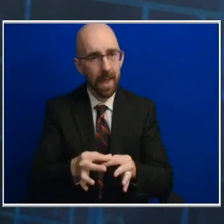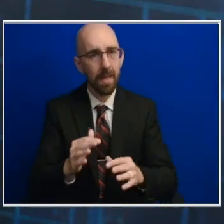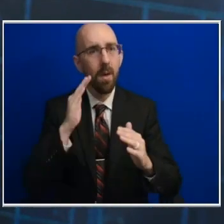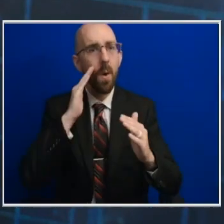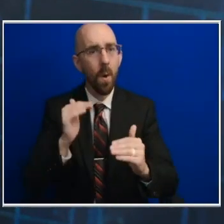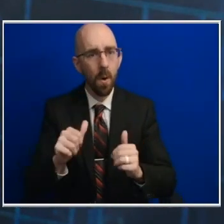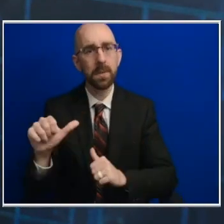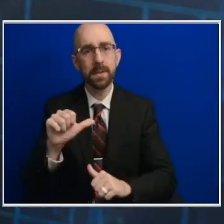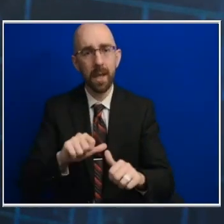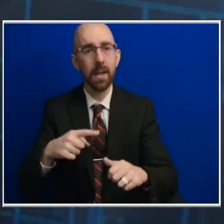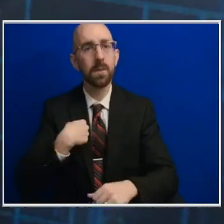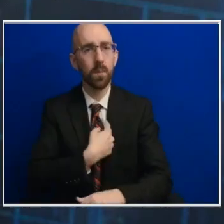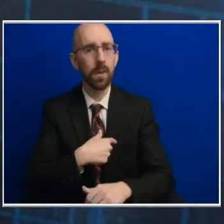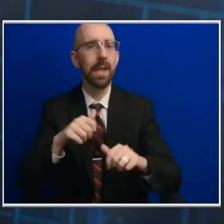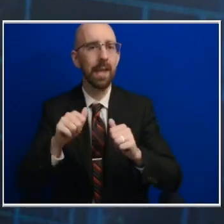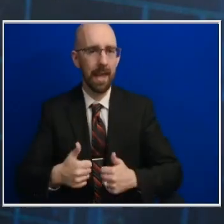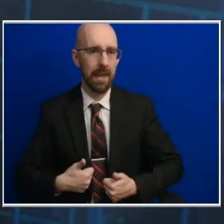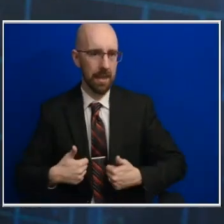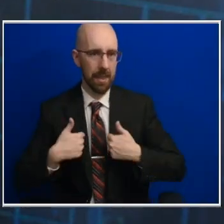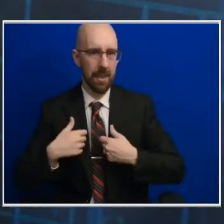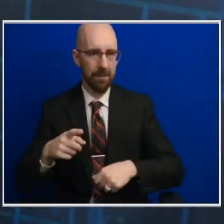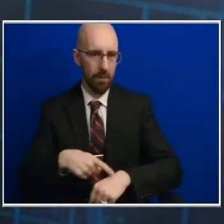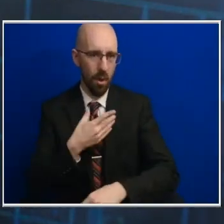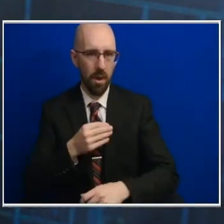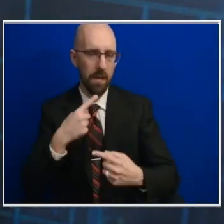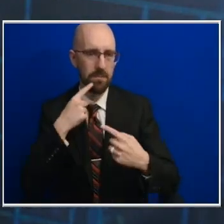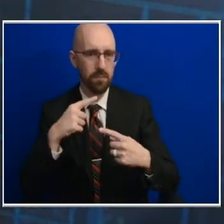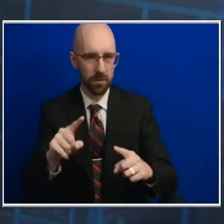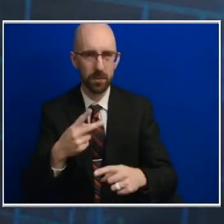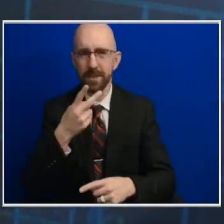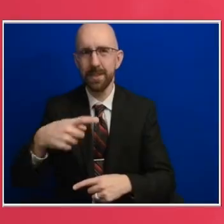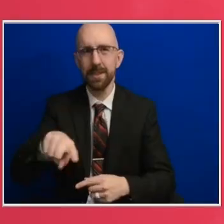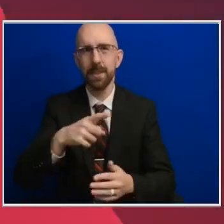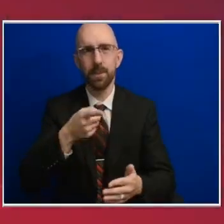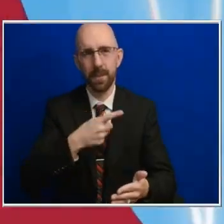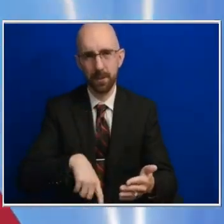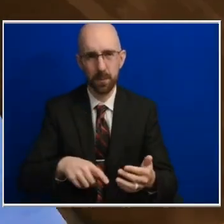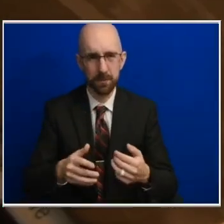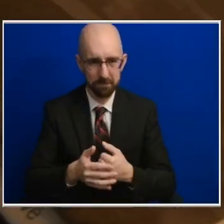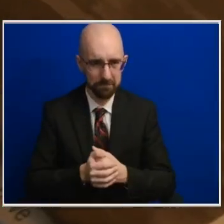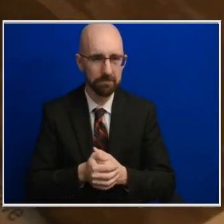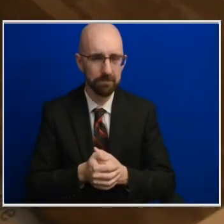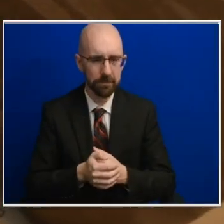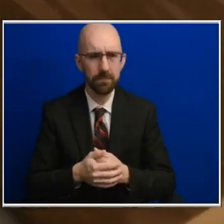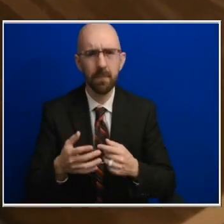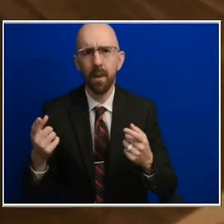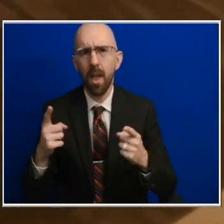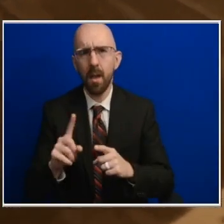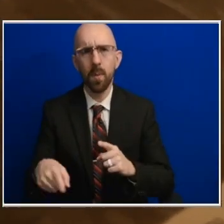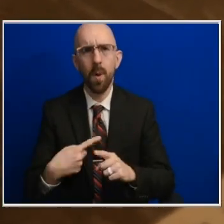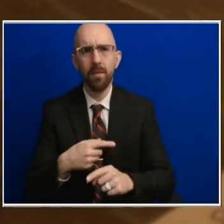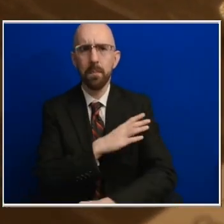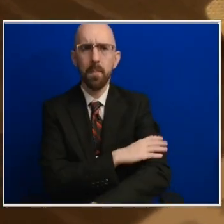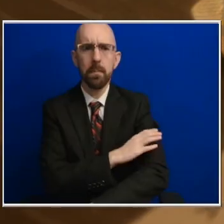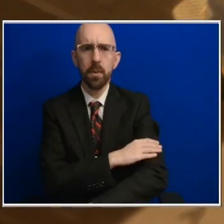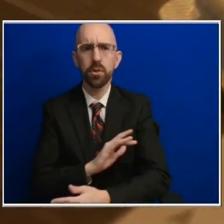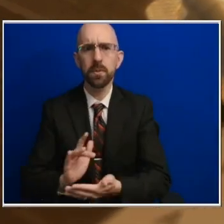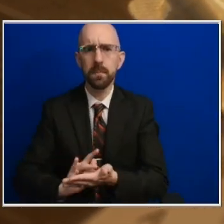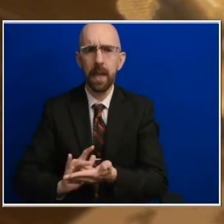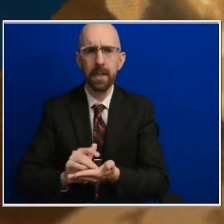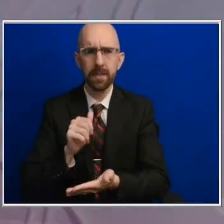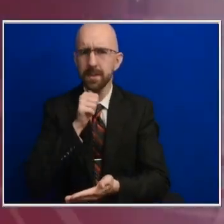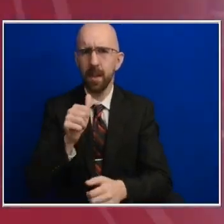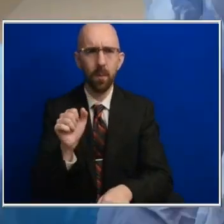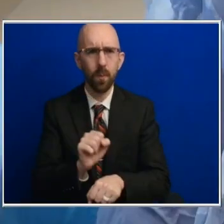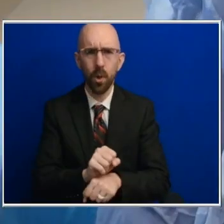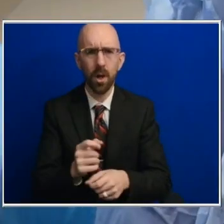can live long and prosper. We'll see you all next week. What happens when blood pressure medications don't work?